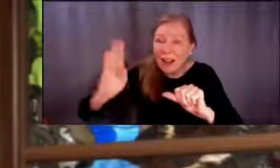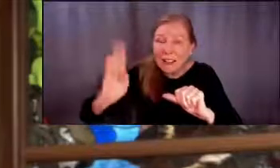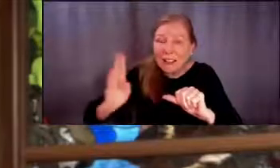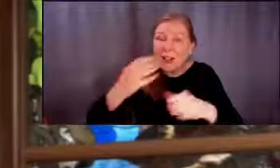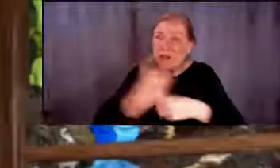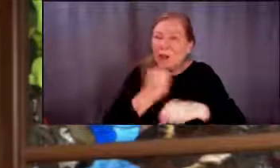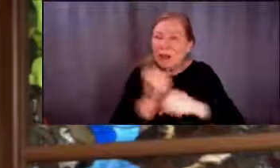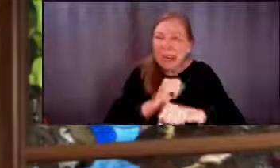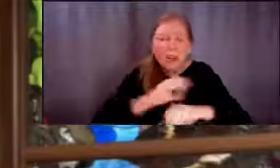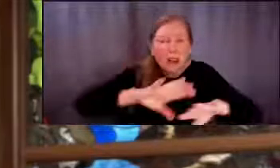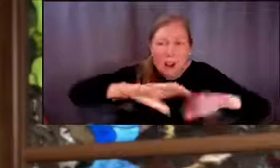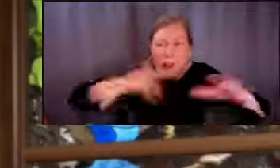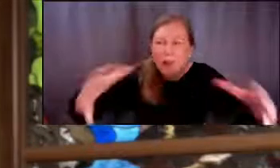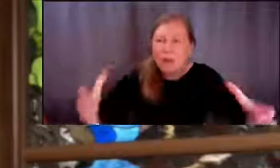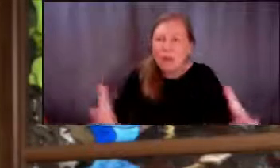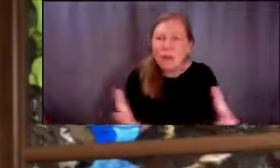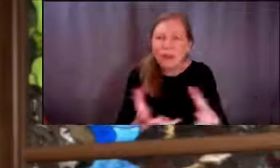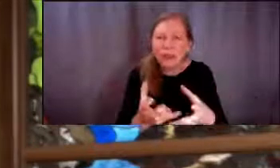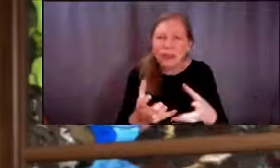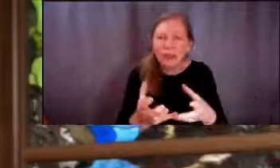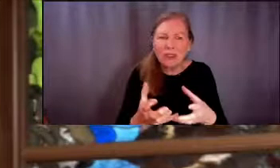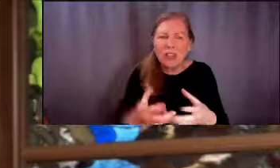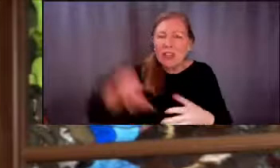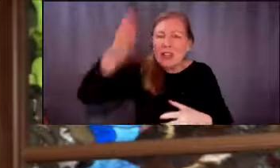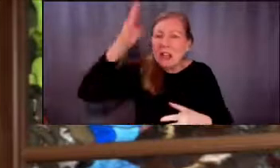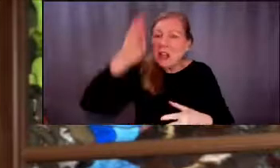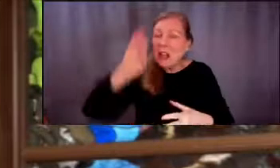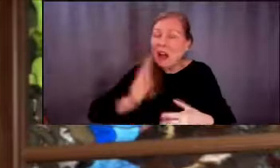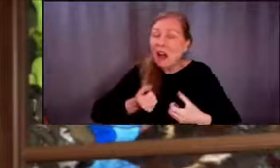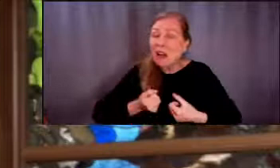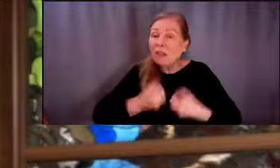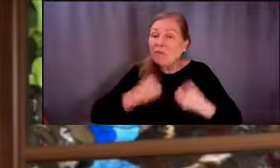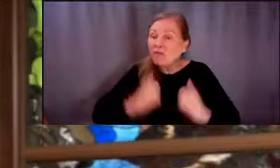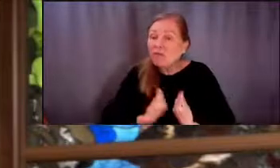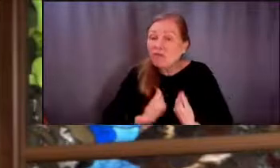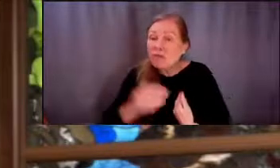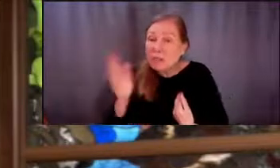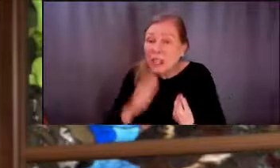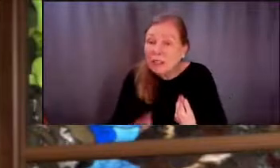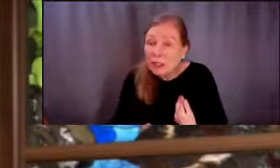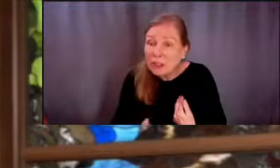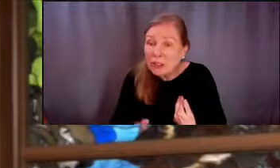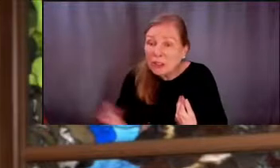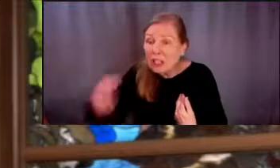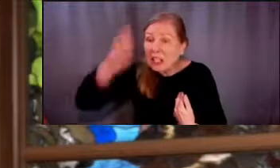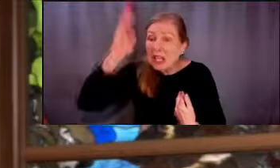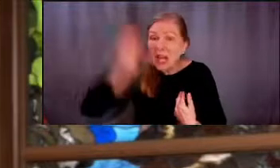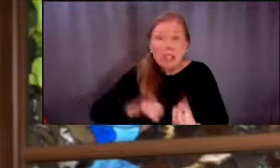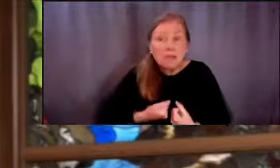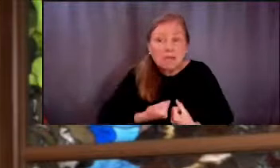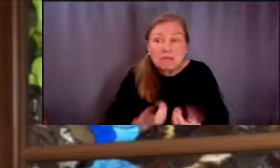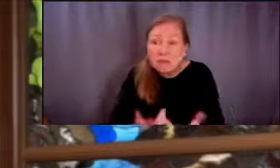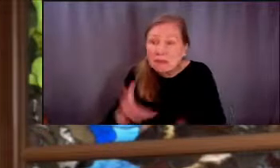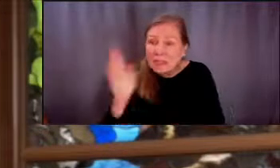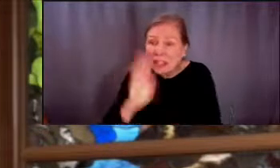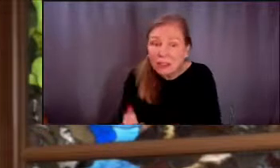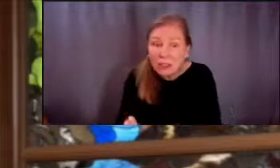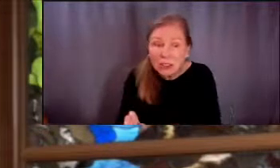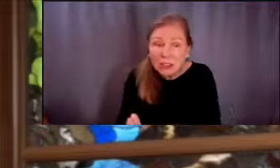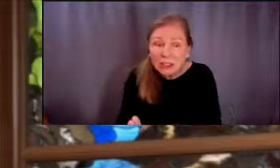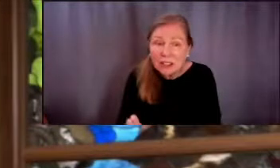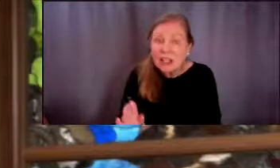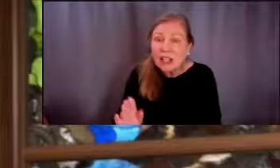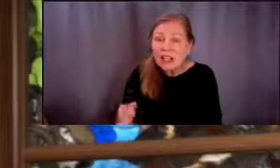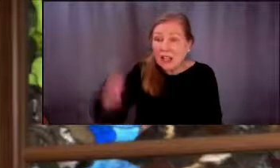earth. God never grows weary. God never grows tired. God's